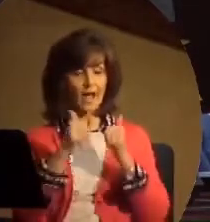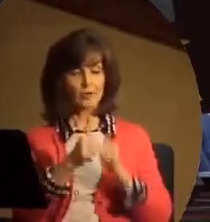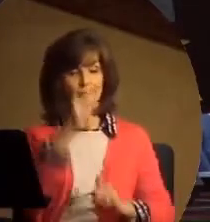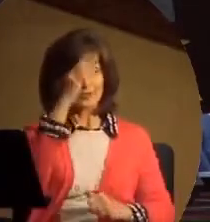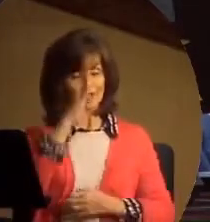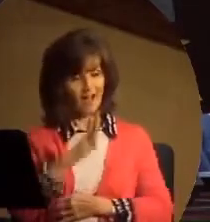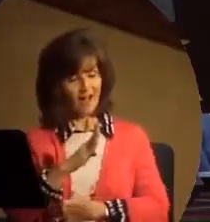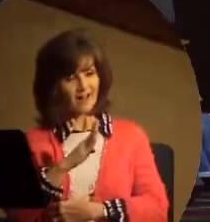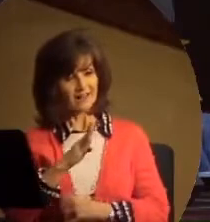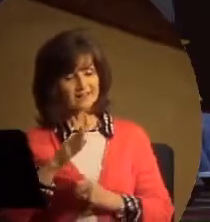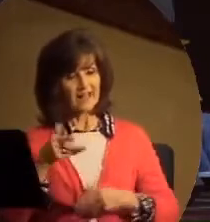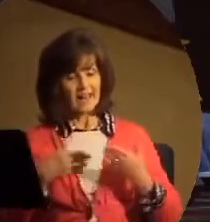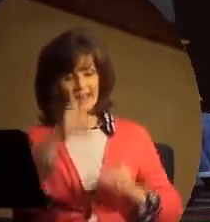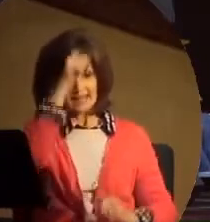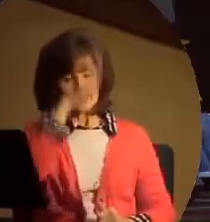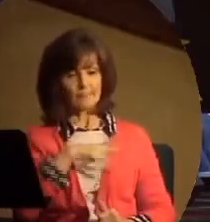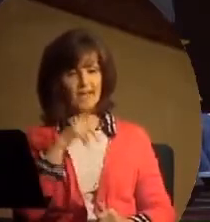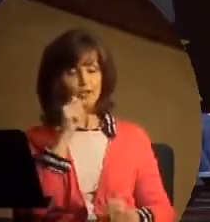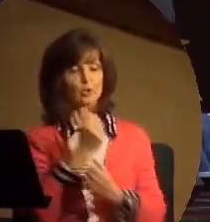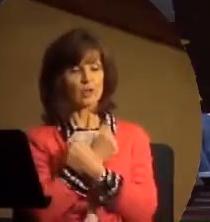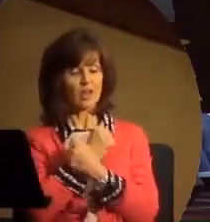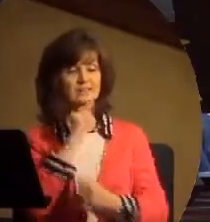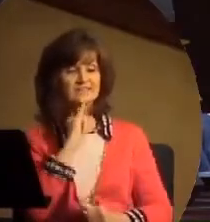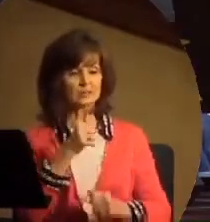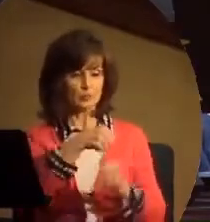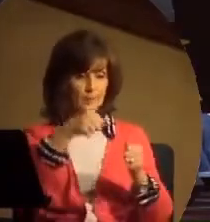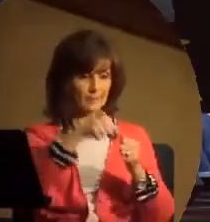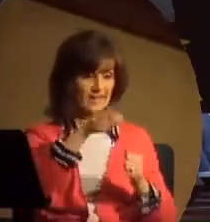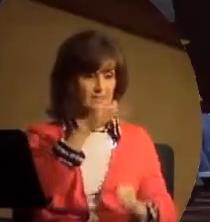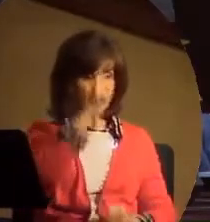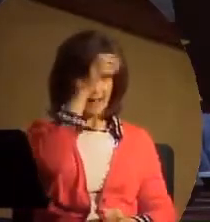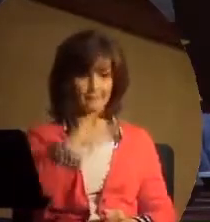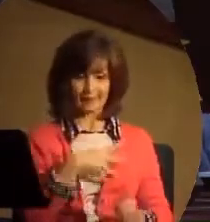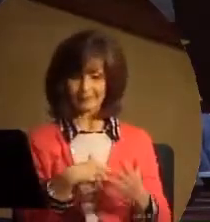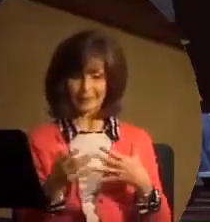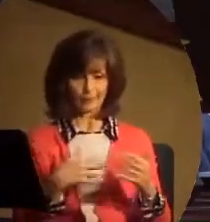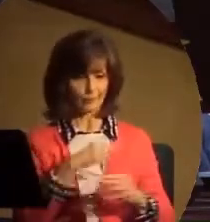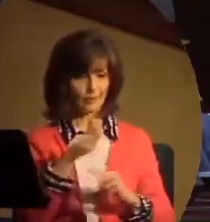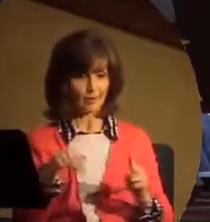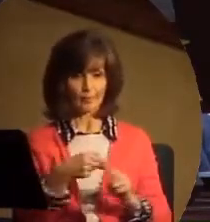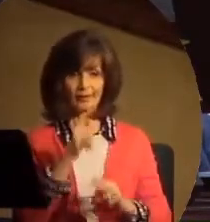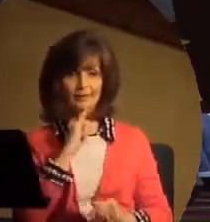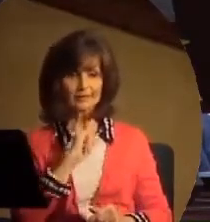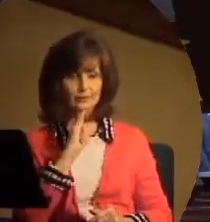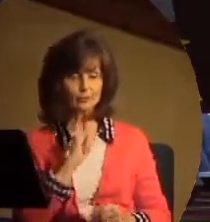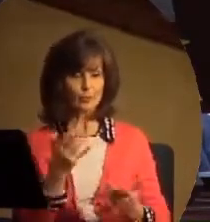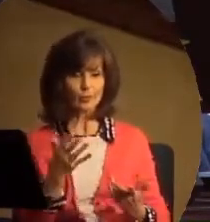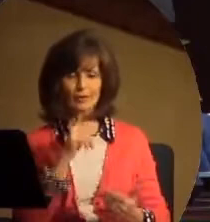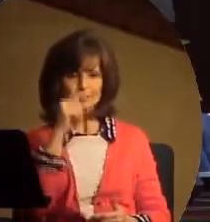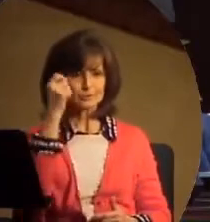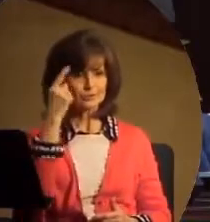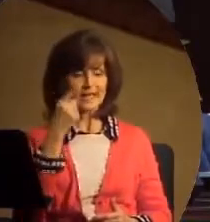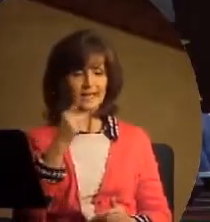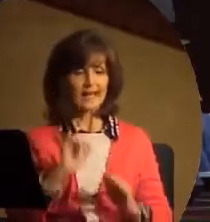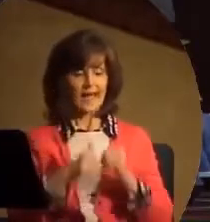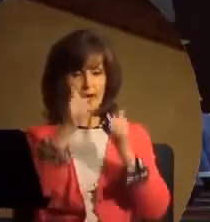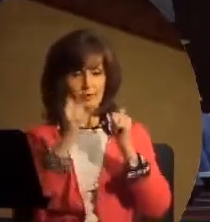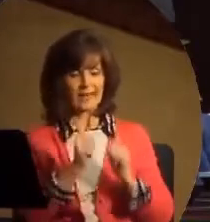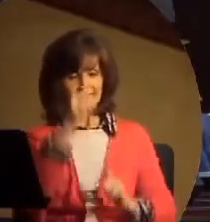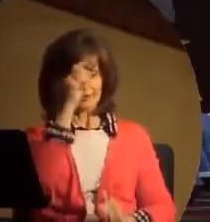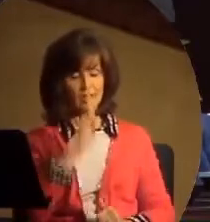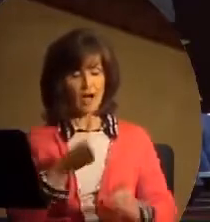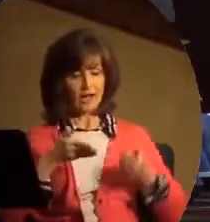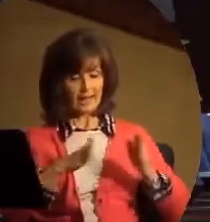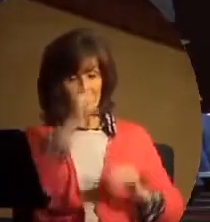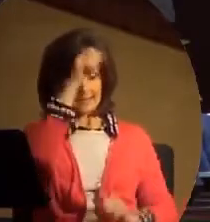God let a man who loves Israel be replaced by a man who don't give a hoot about Israel? How can God let a man